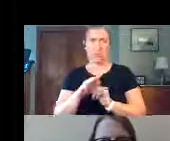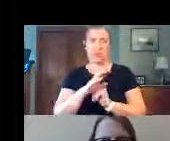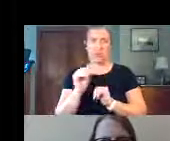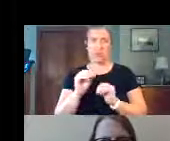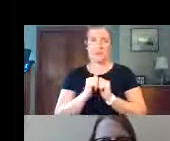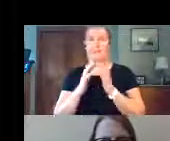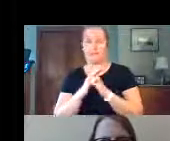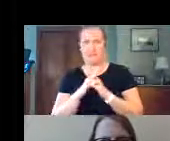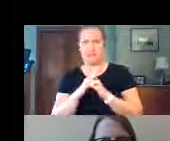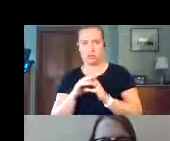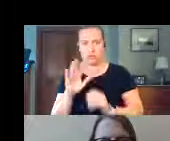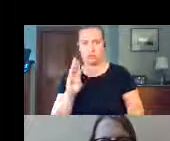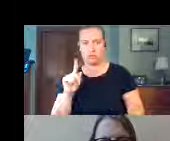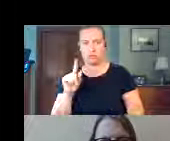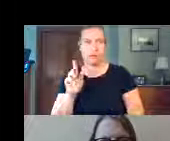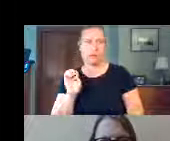implementation bundle